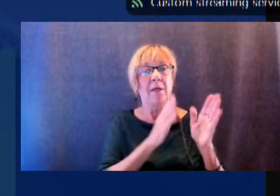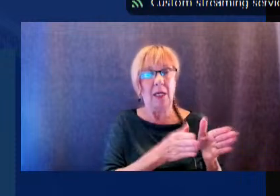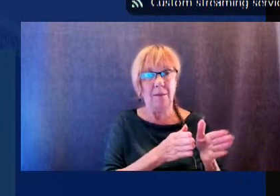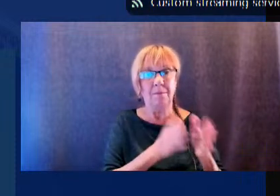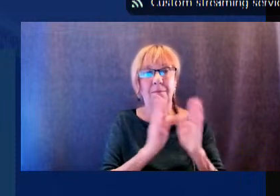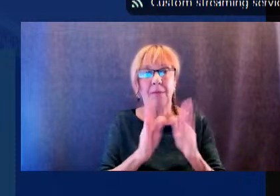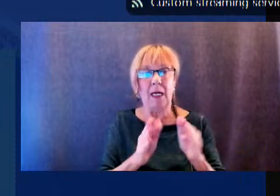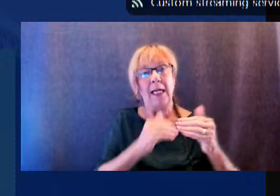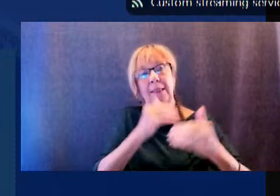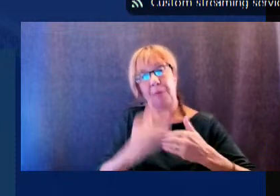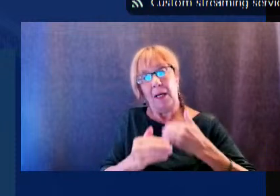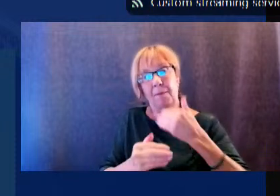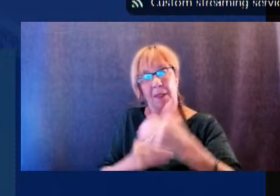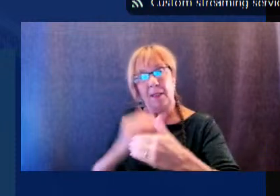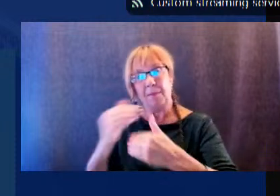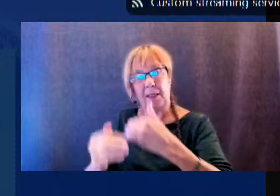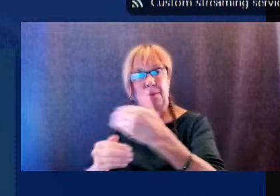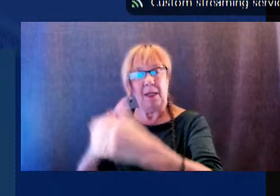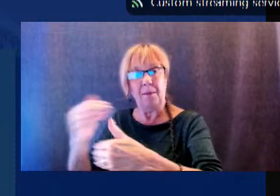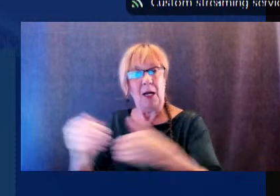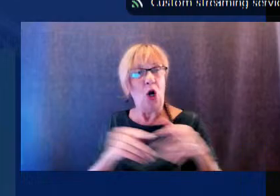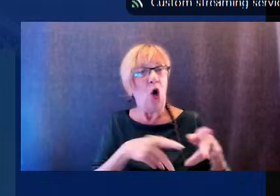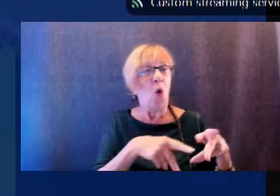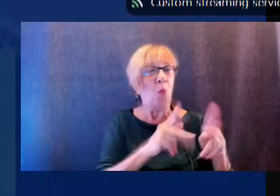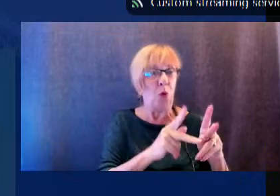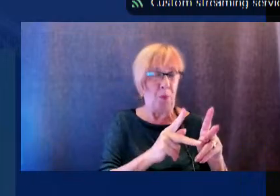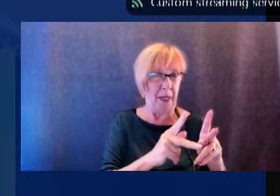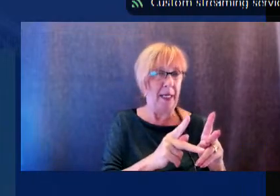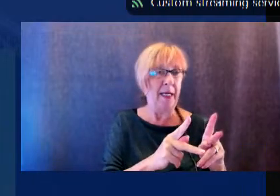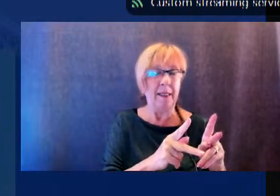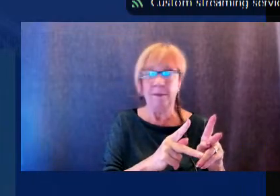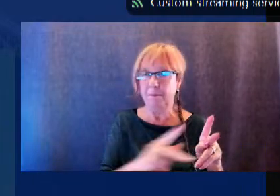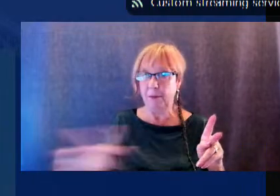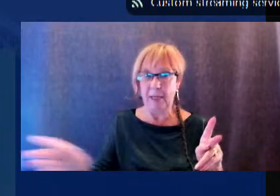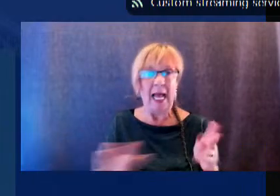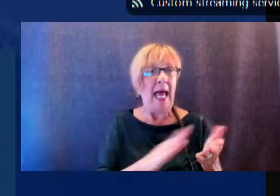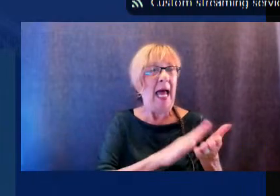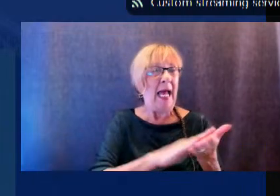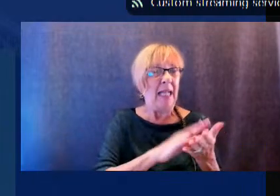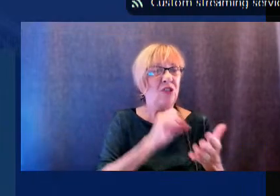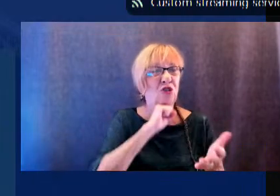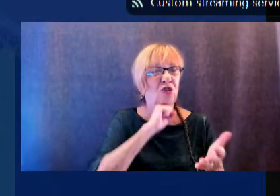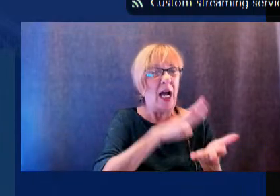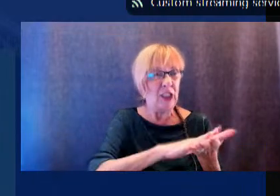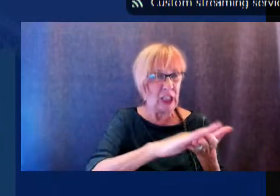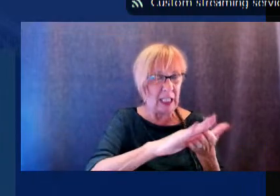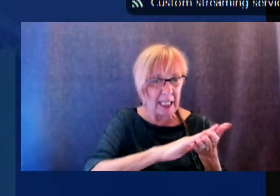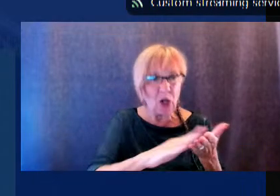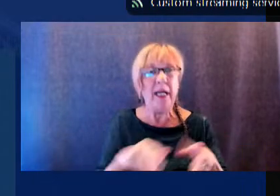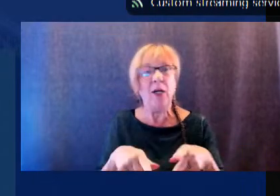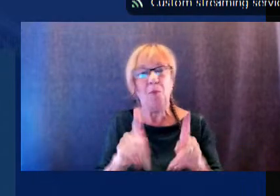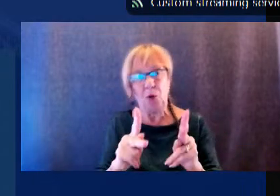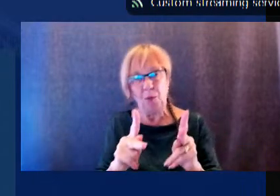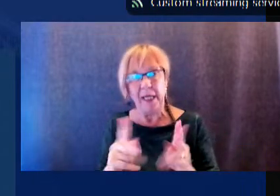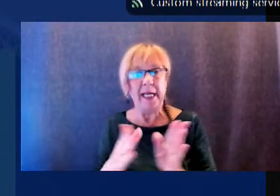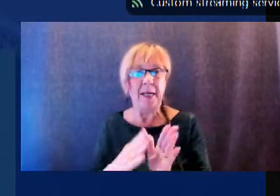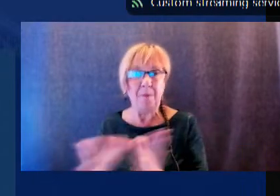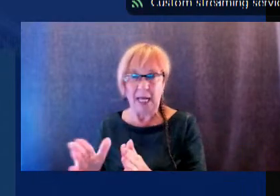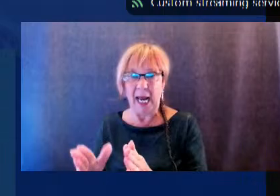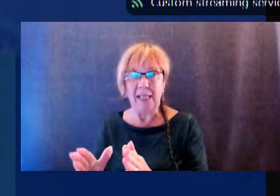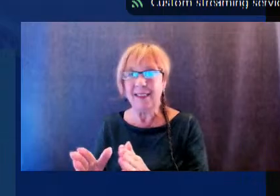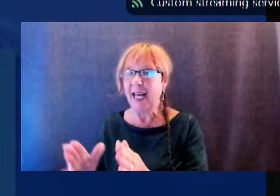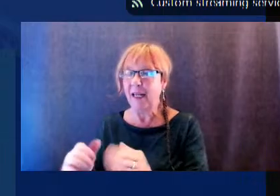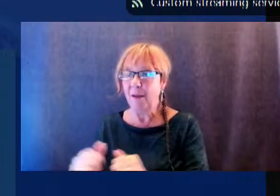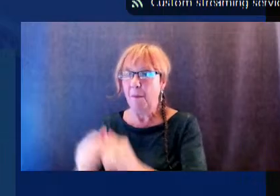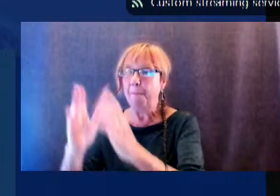moves through the permitting process from clearing debris through permitting and moving in. And some areas where we see